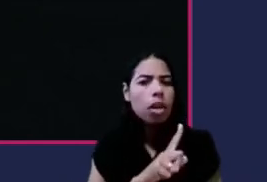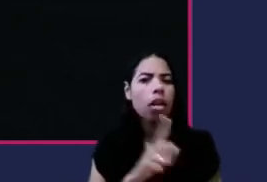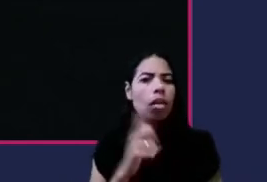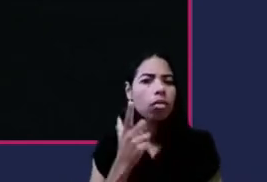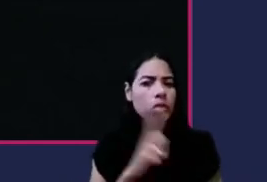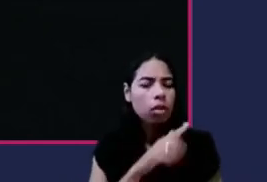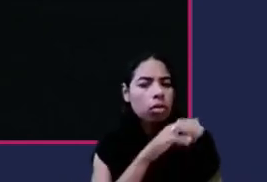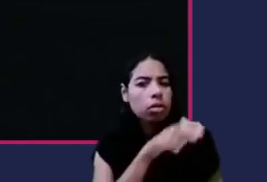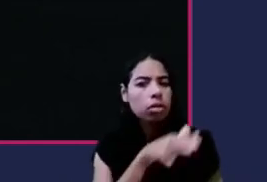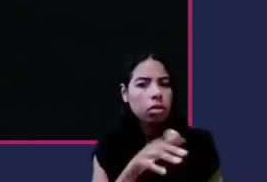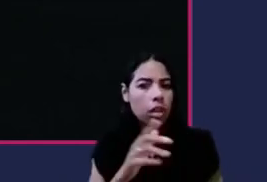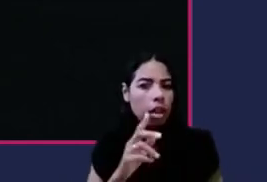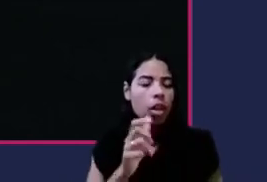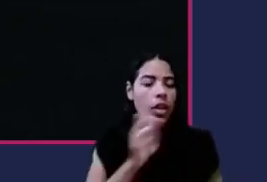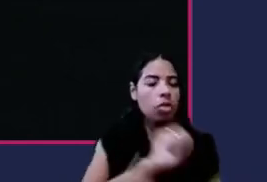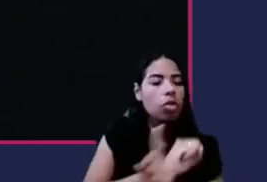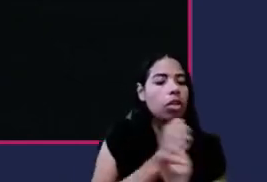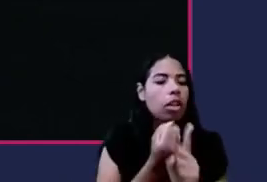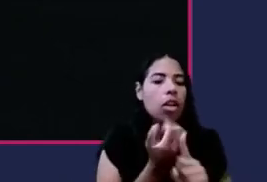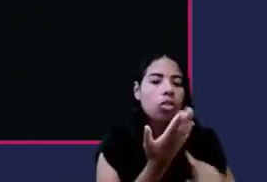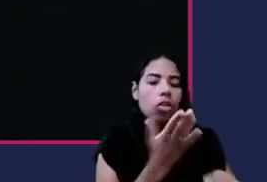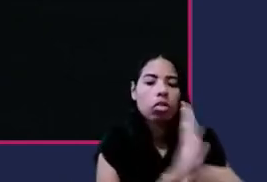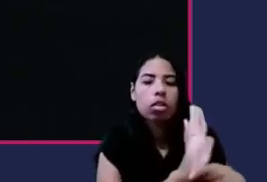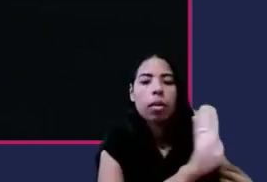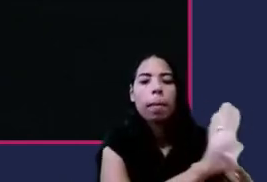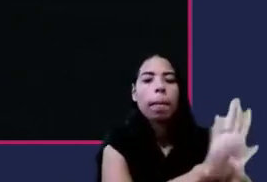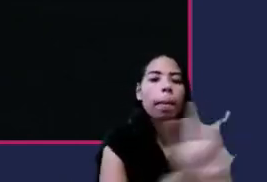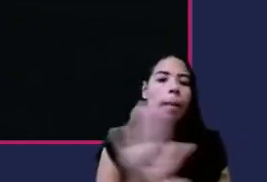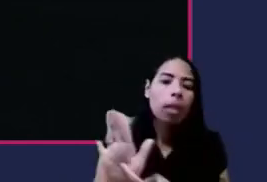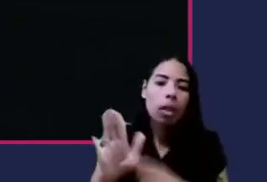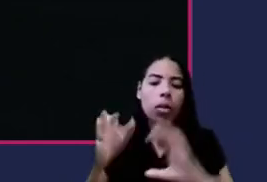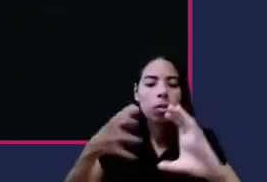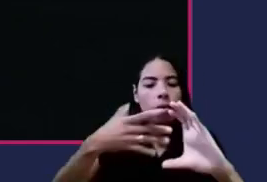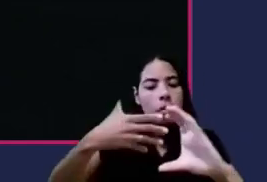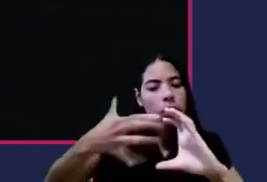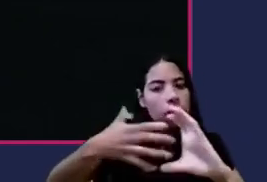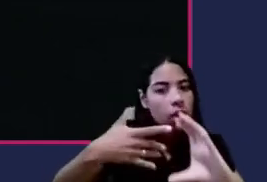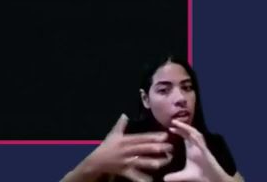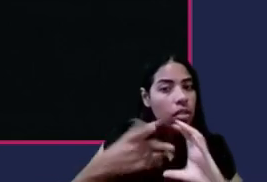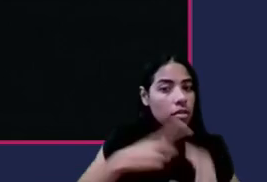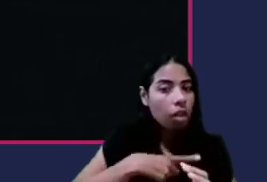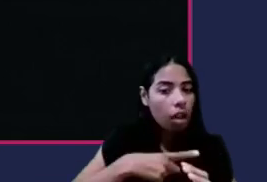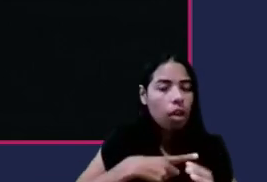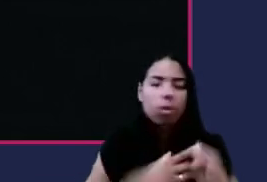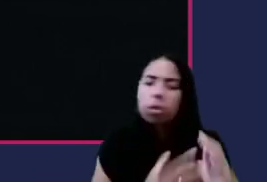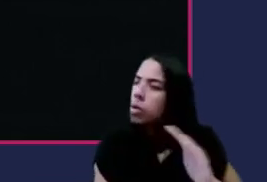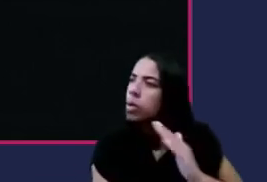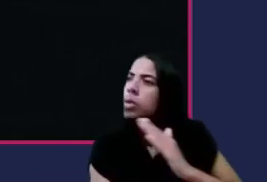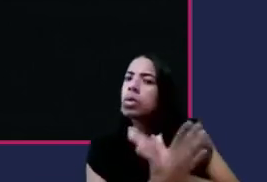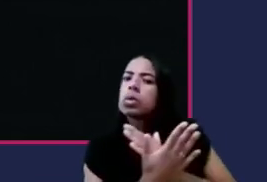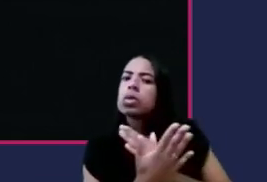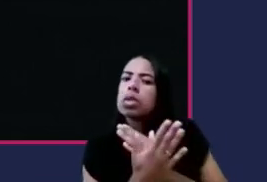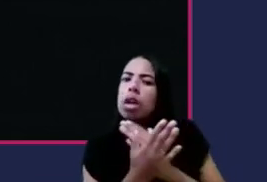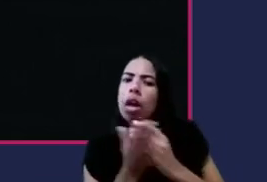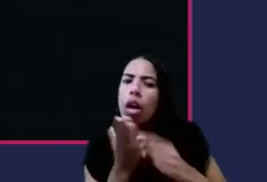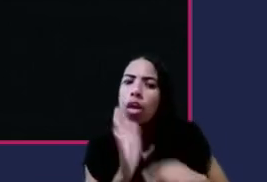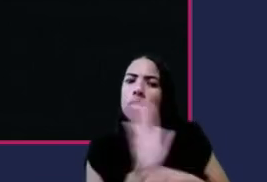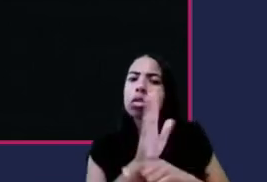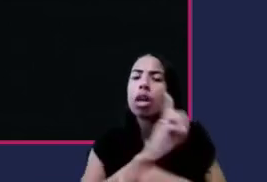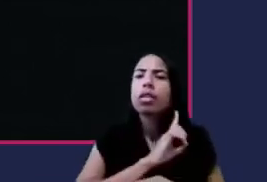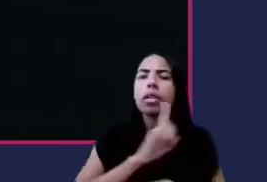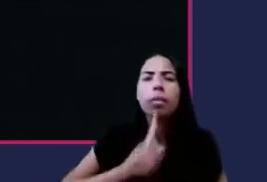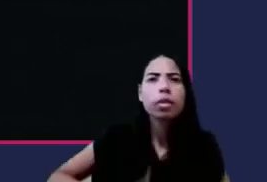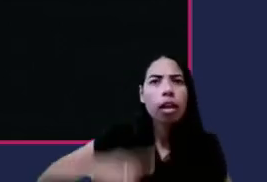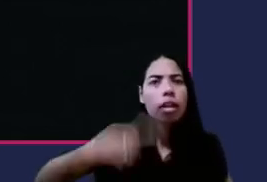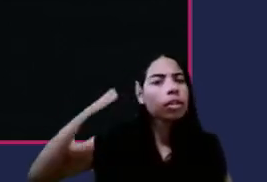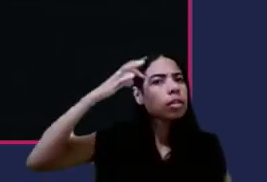15 days. And we are going to do that in Parliament. And you, the people with rare diseases, are